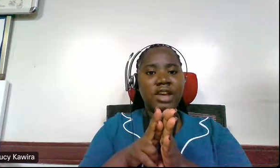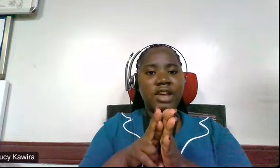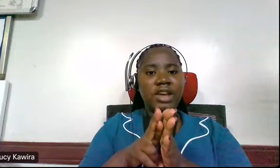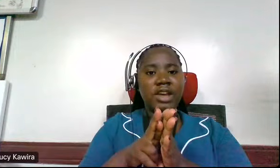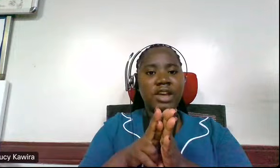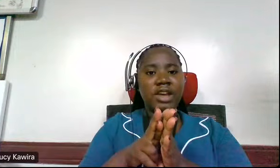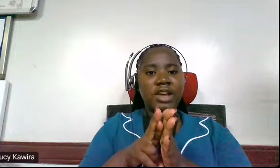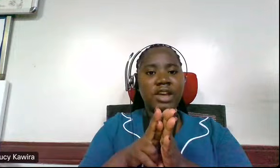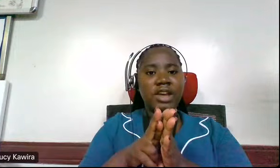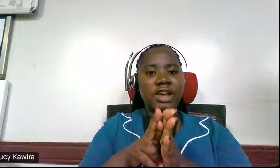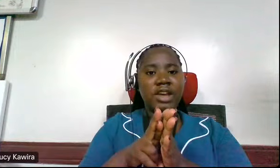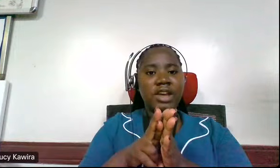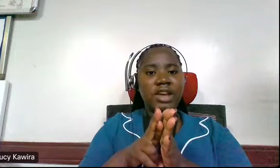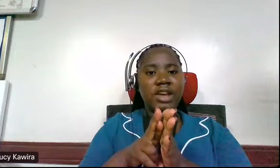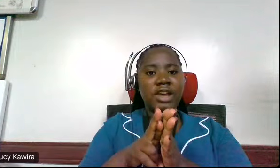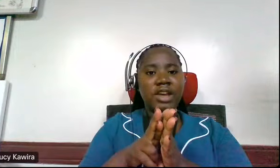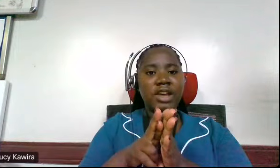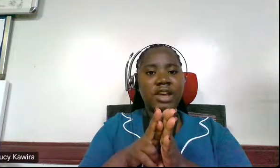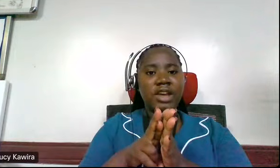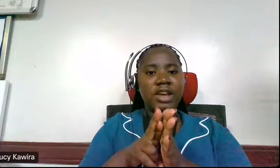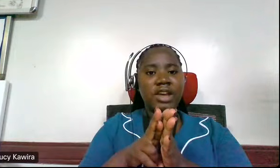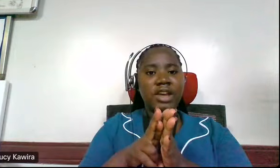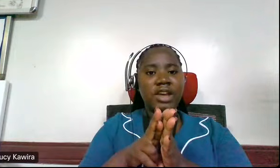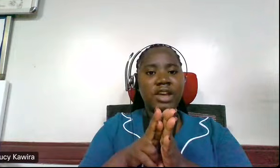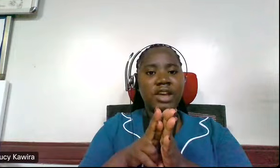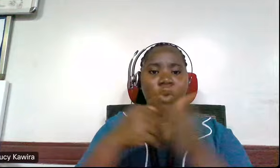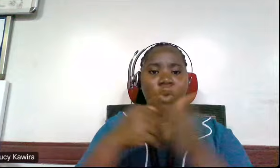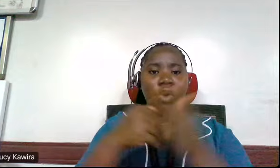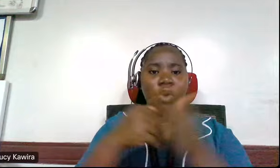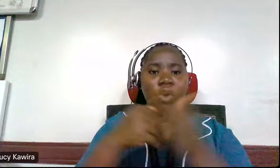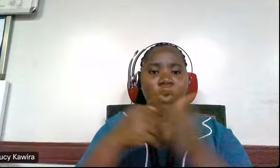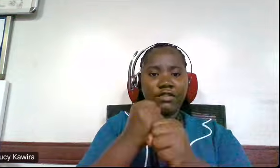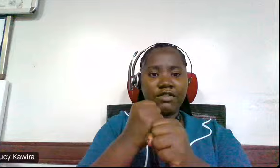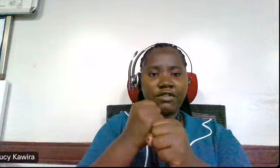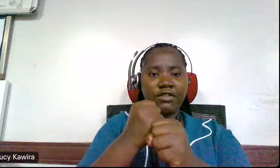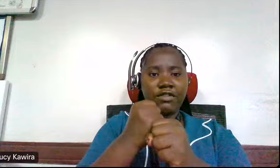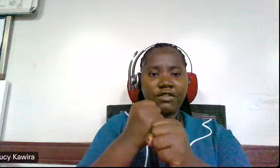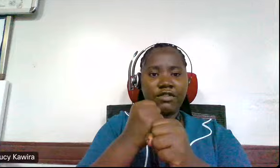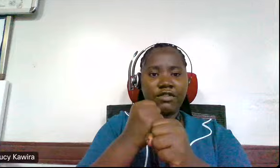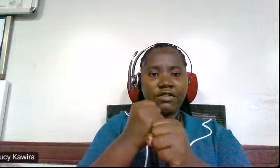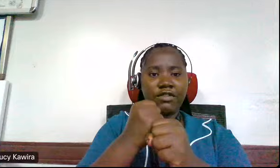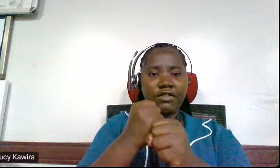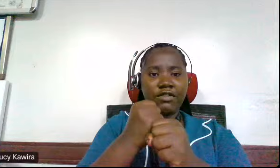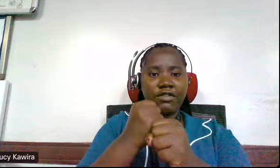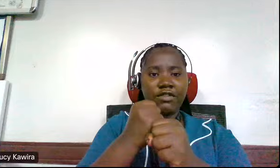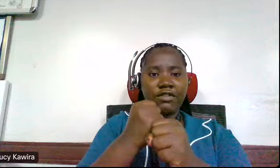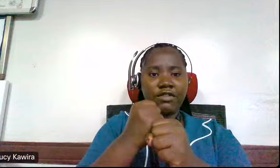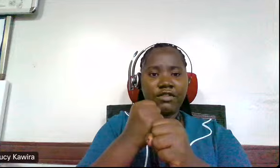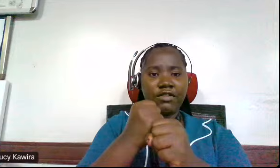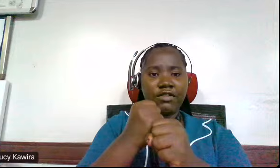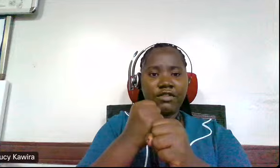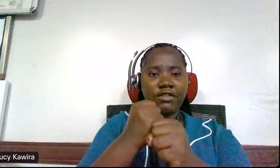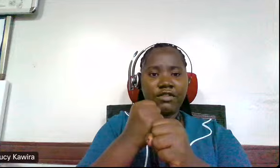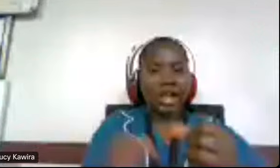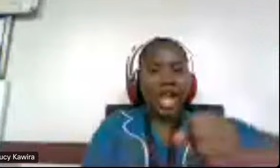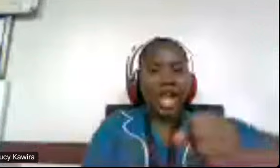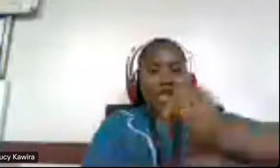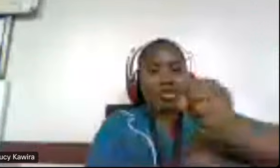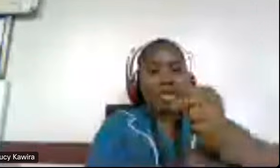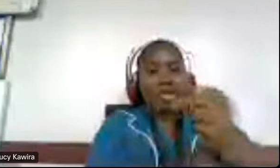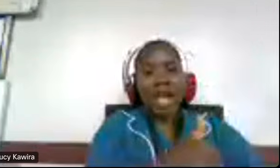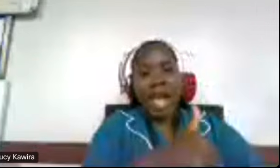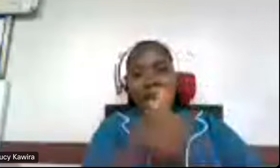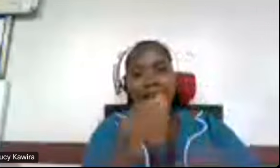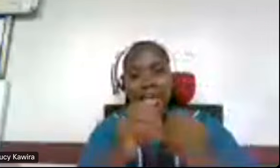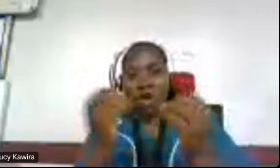you donation to any other entity, then that will be part of what they require. Then also, in case your